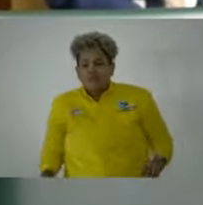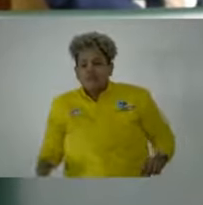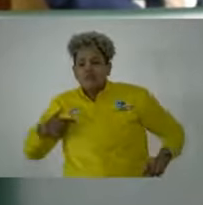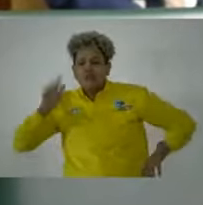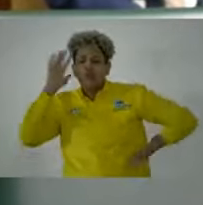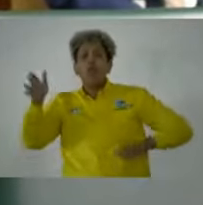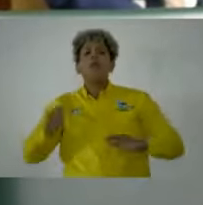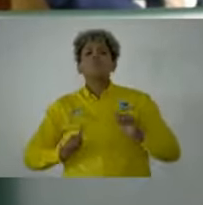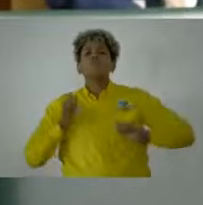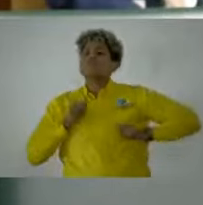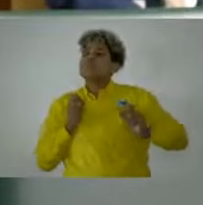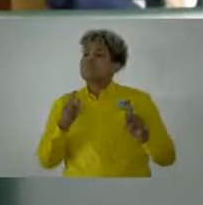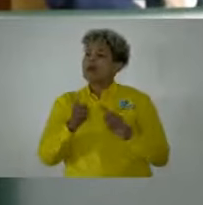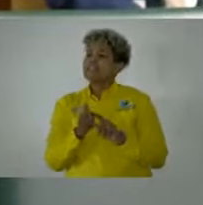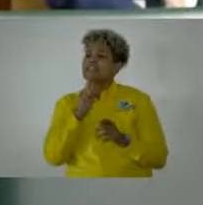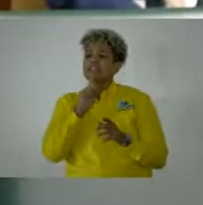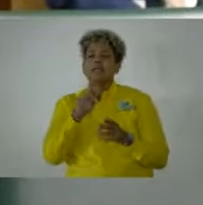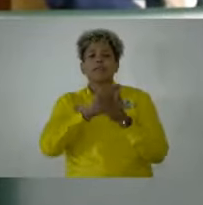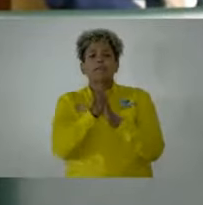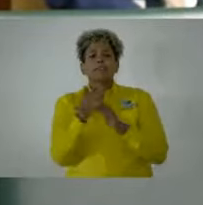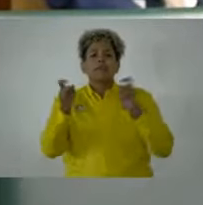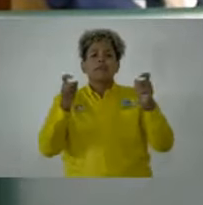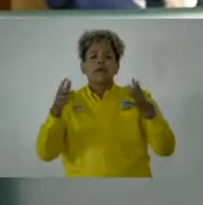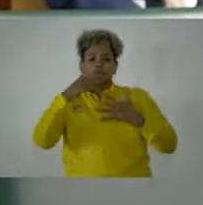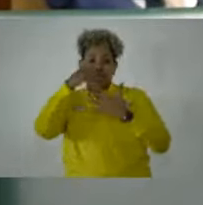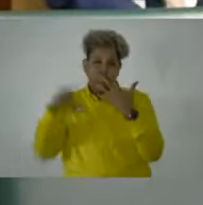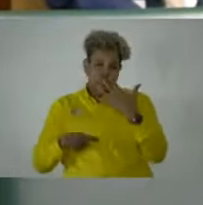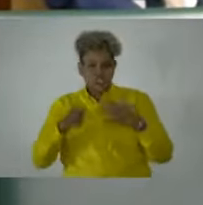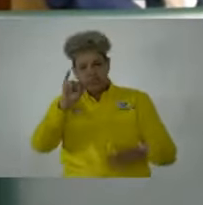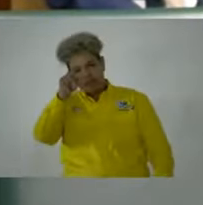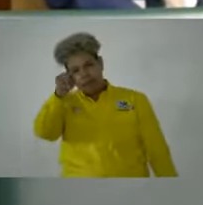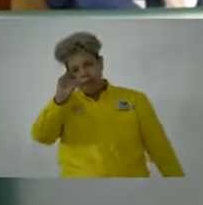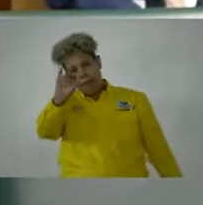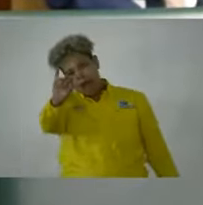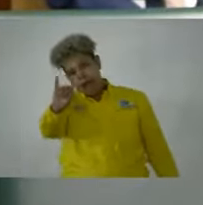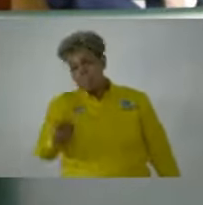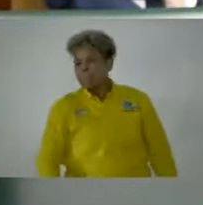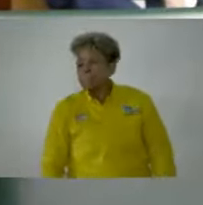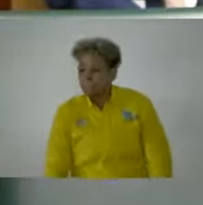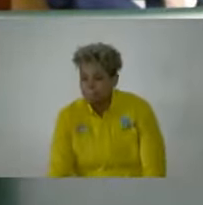will revitalize the Peace Management Initiative.